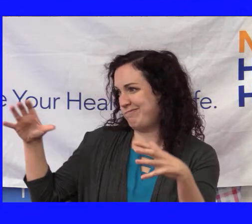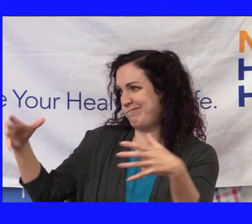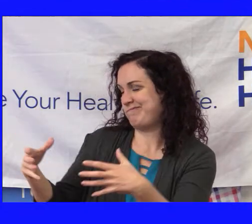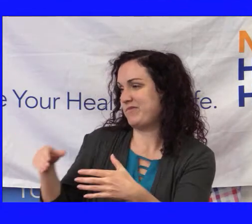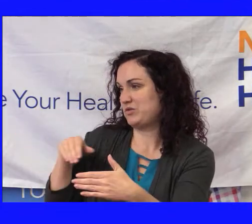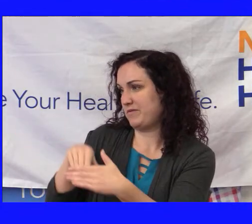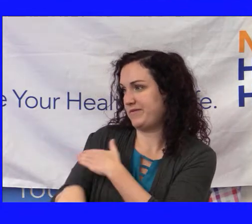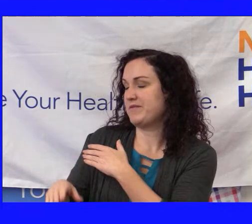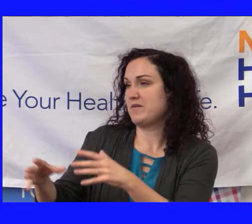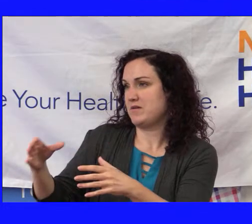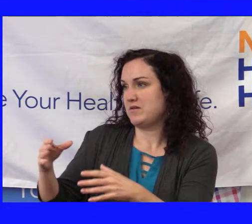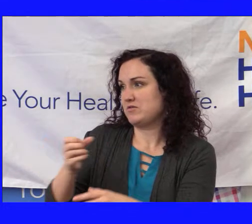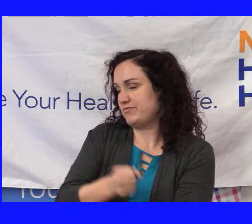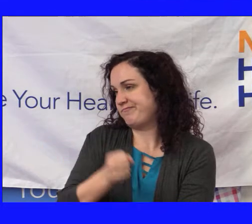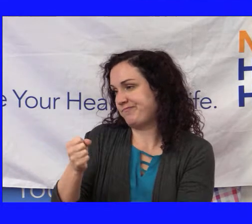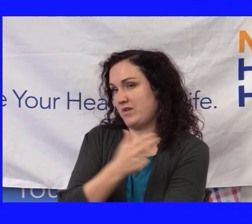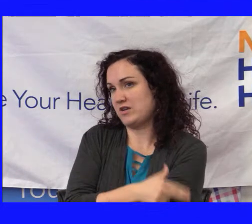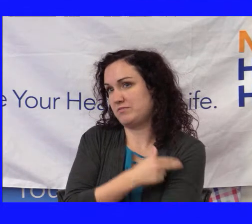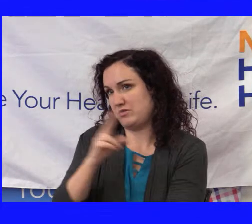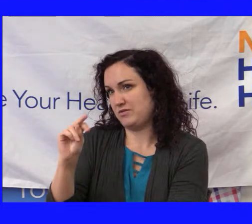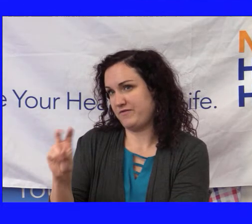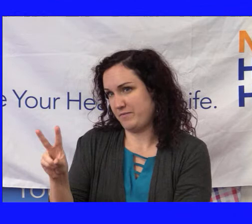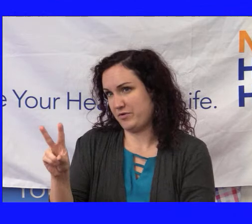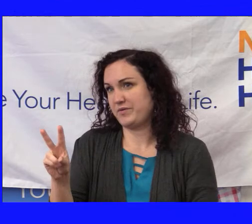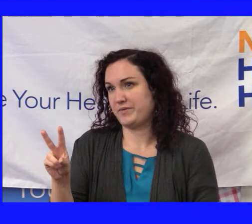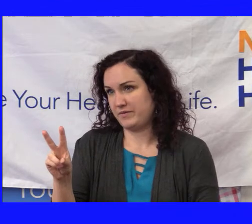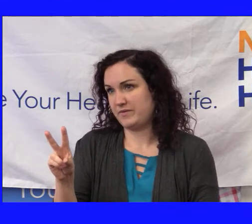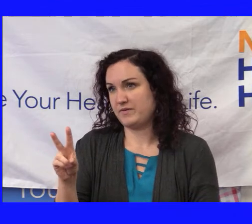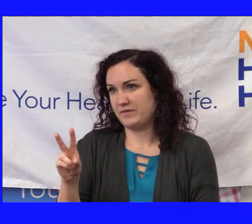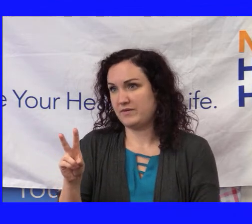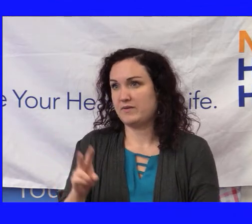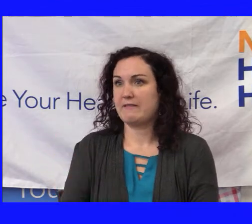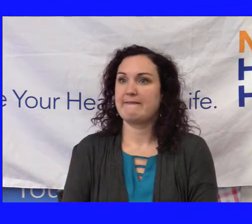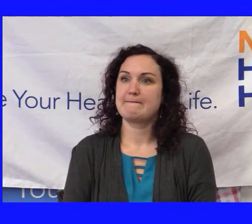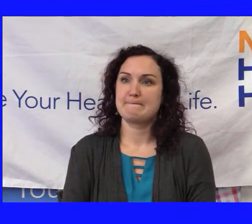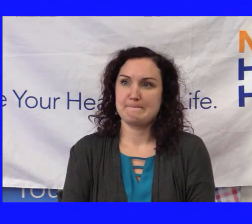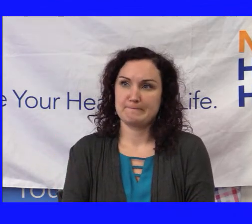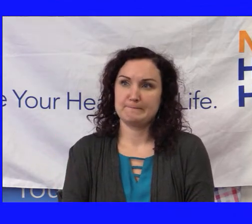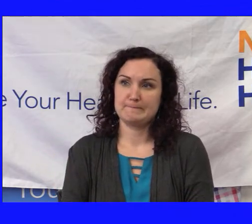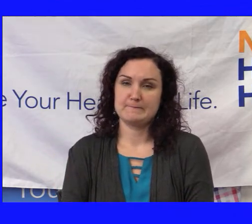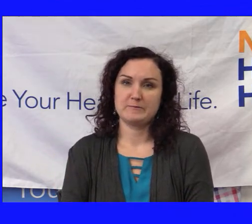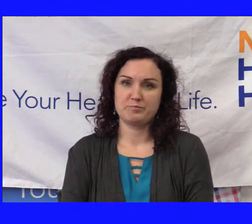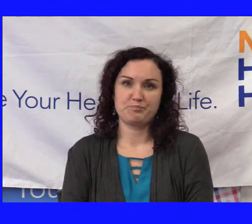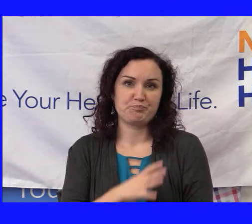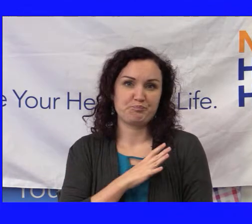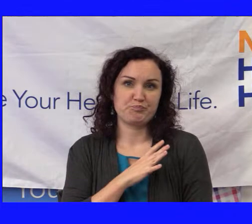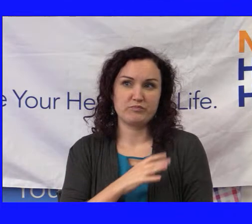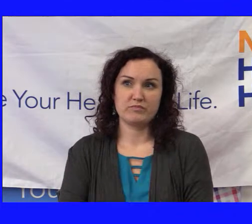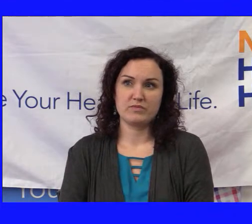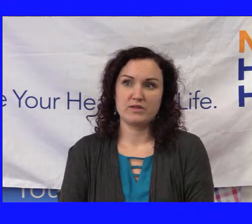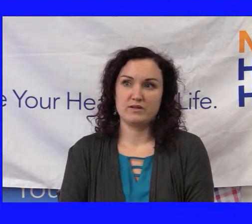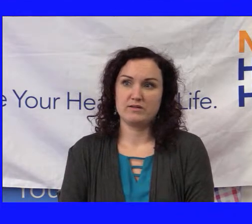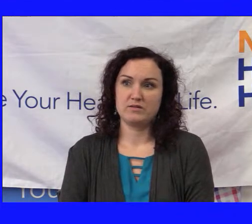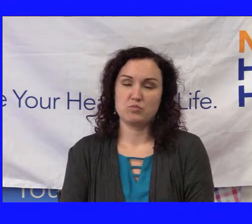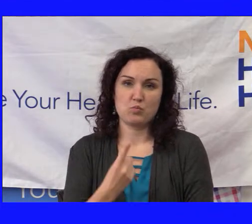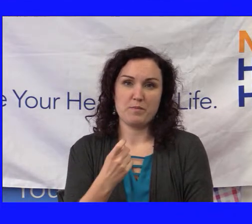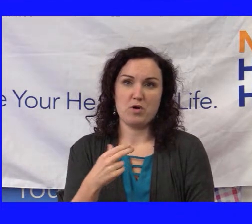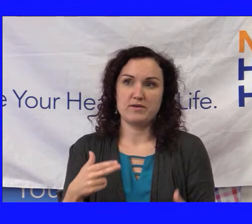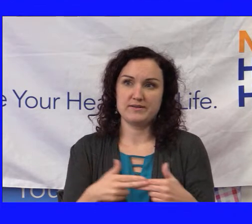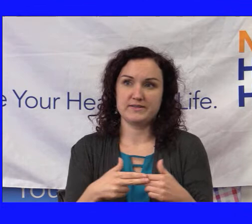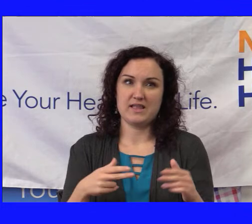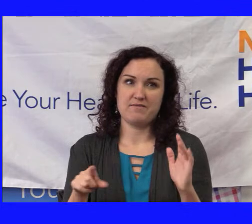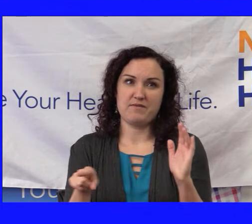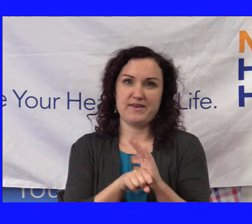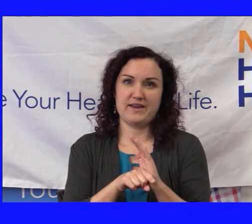in November, actually, that drove this particular one. I see, okay. Yeah. Okay. All right. Thank you. We have one more slide